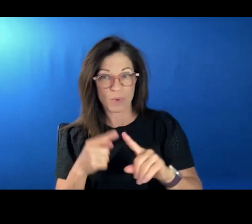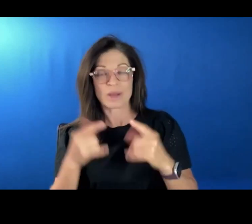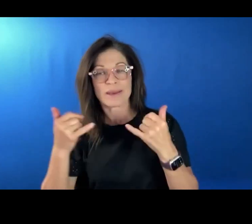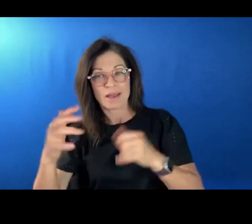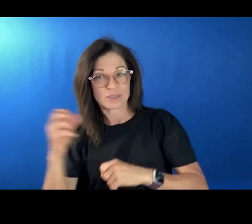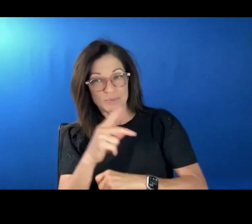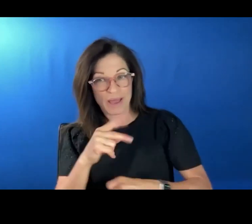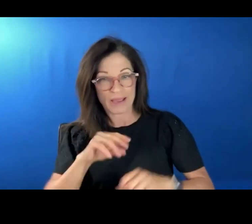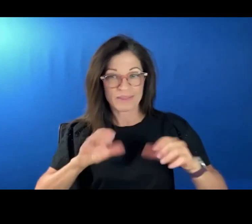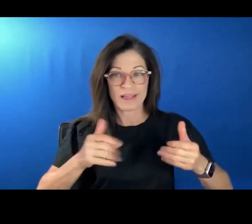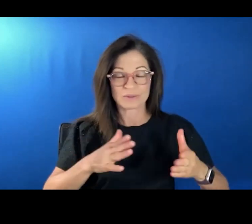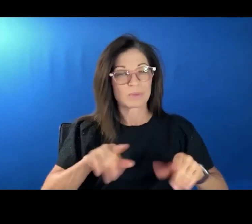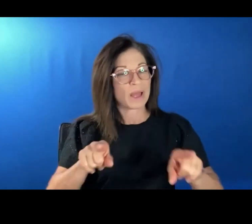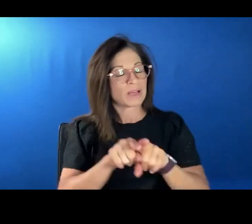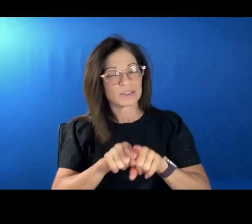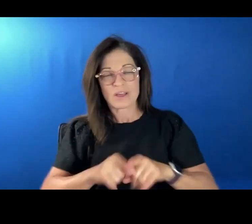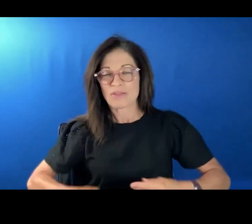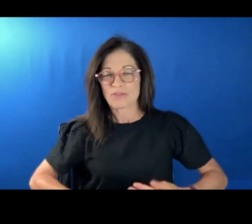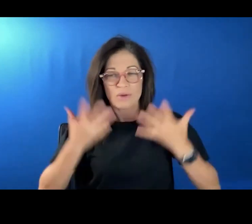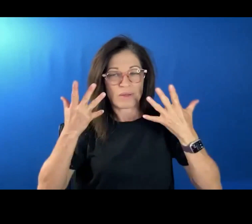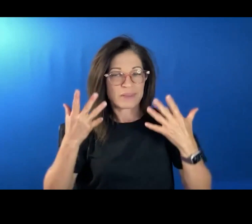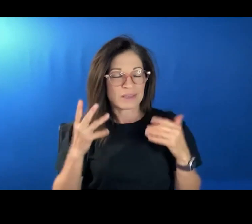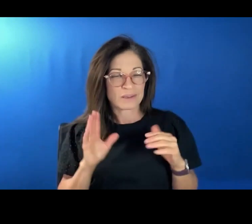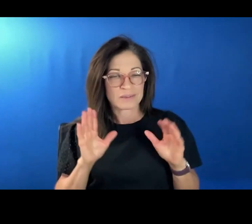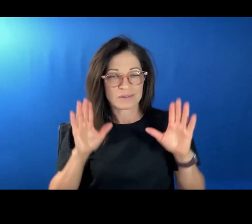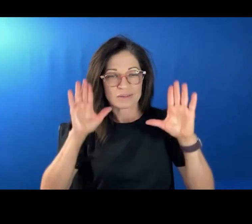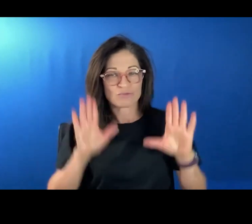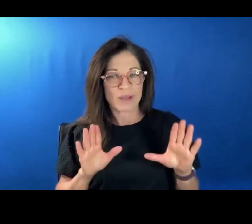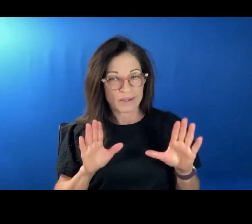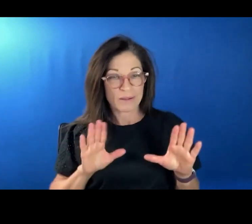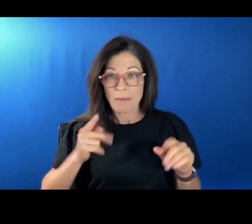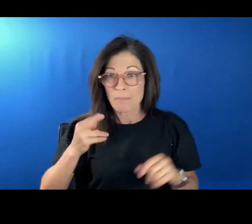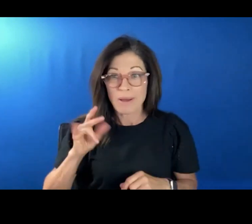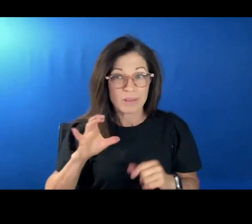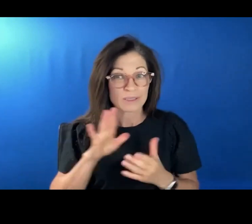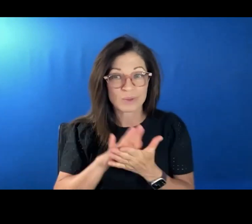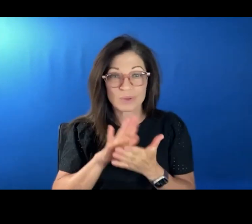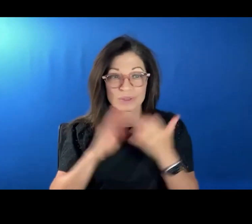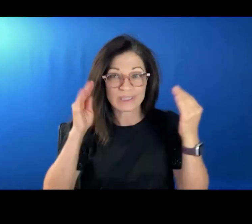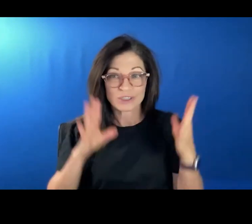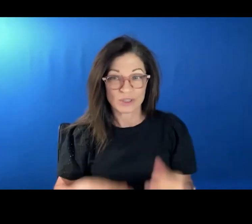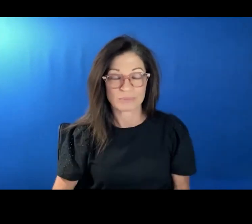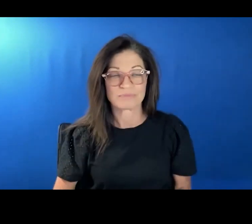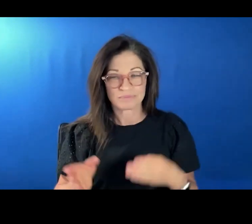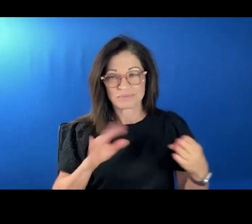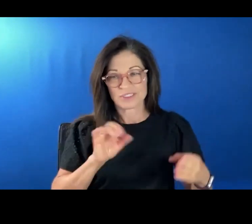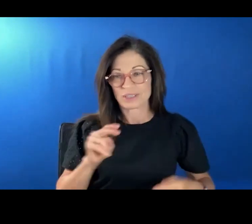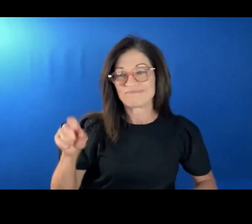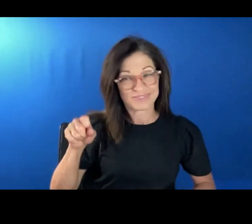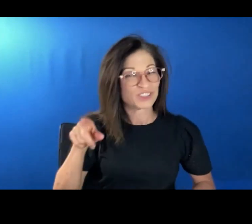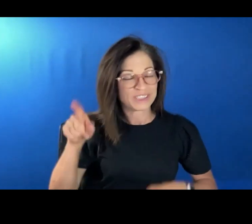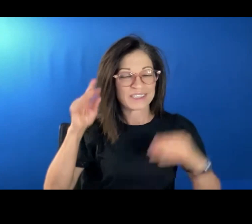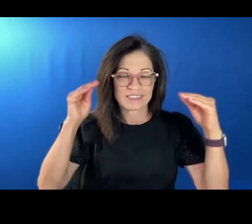classroom as a thriving, great public school teacher. And she does teach at CIT International at